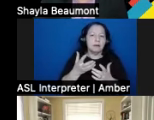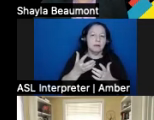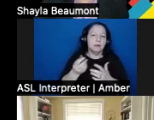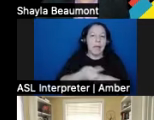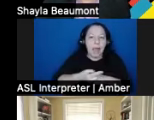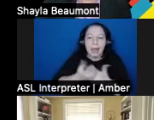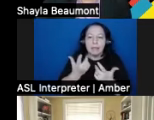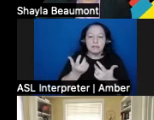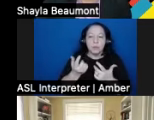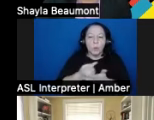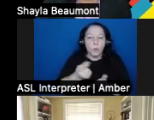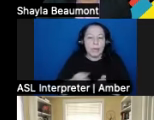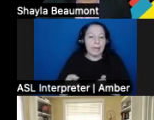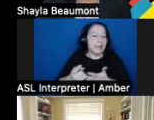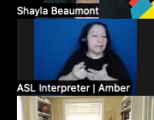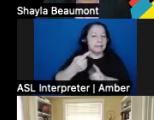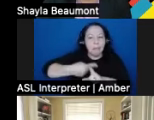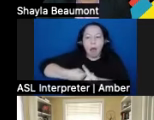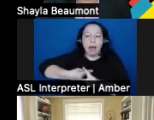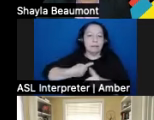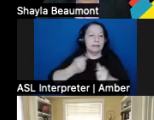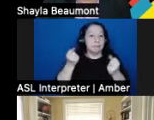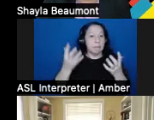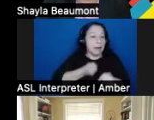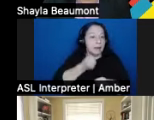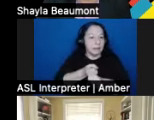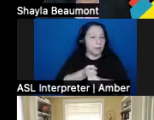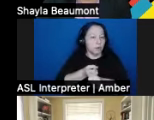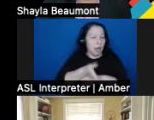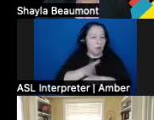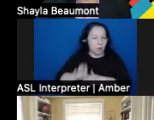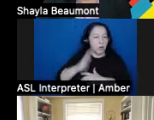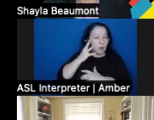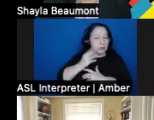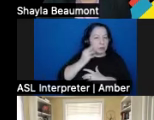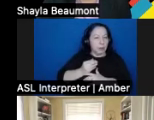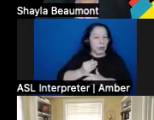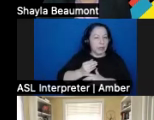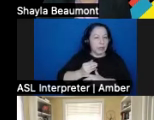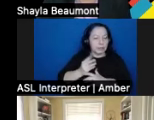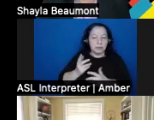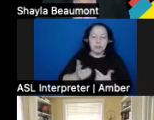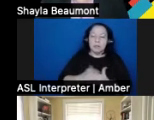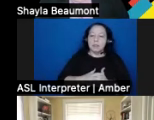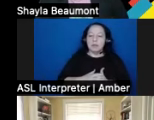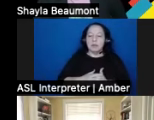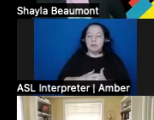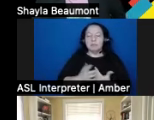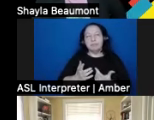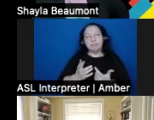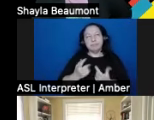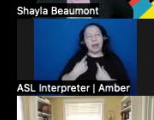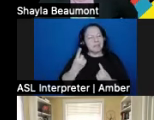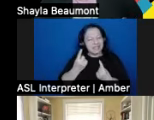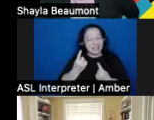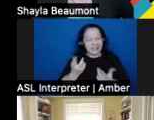right? After what they might have experienced. And I think thinking about that too, in that just